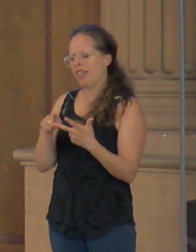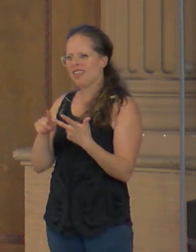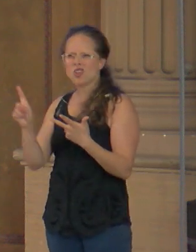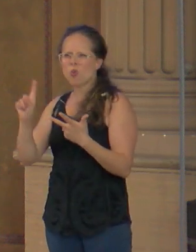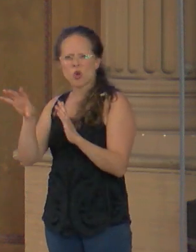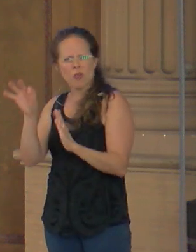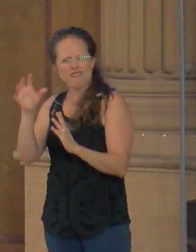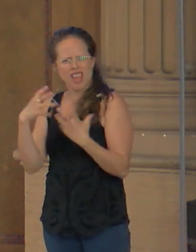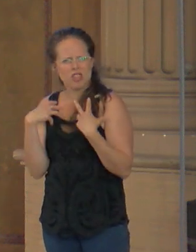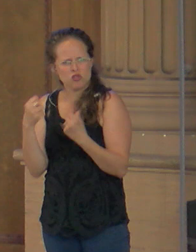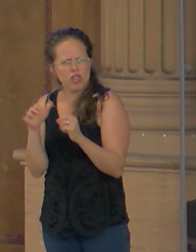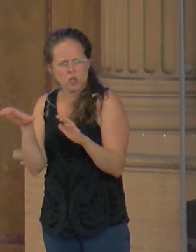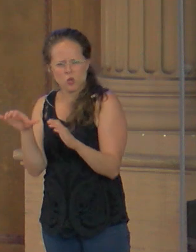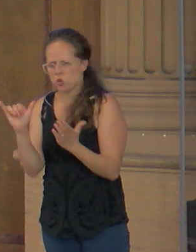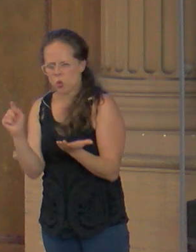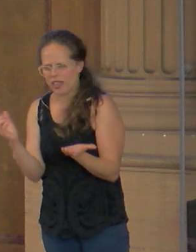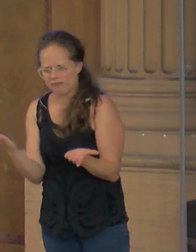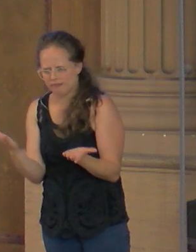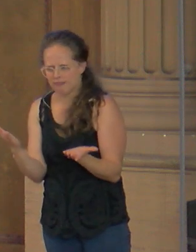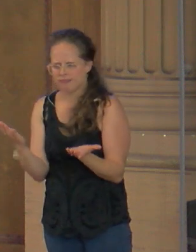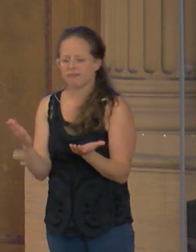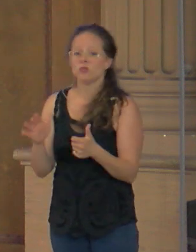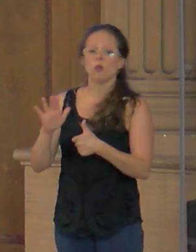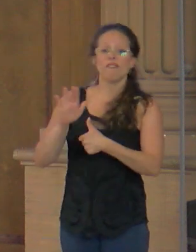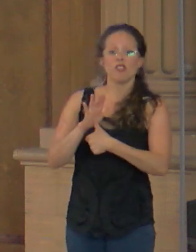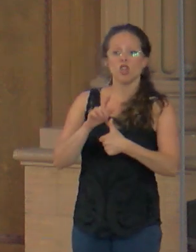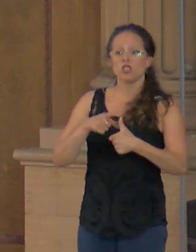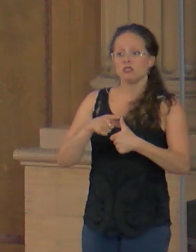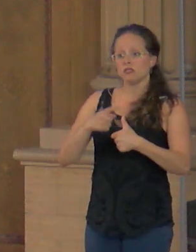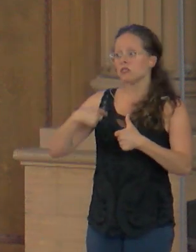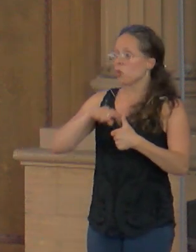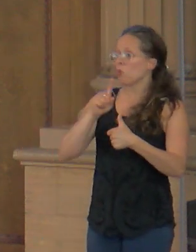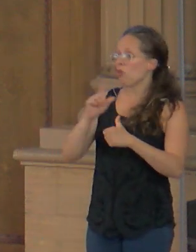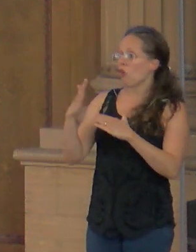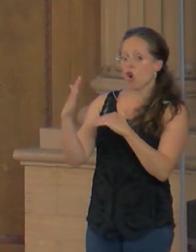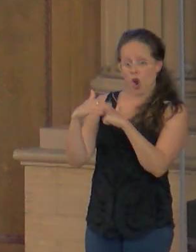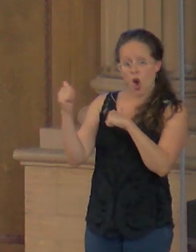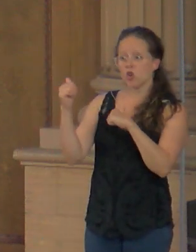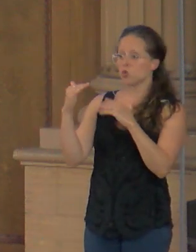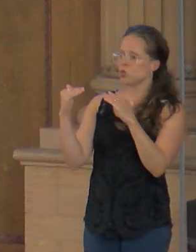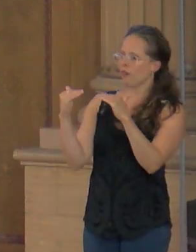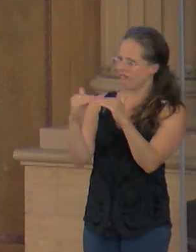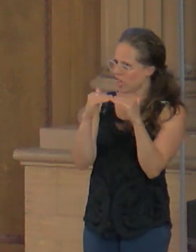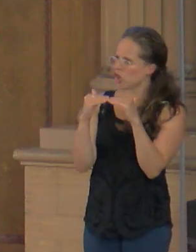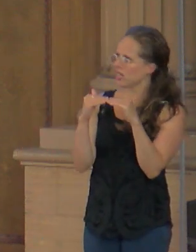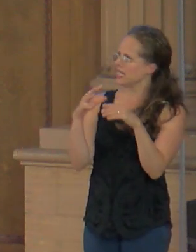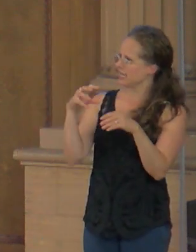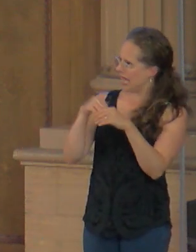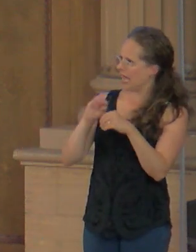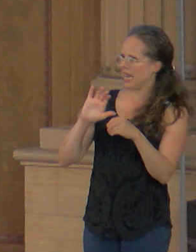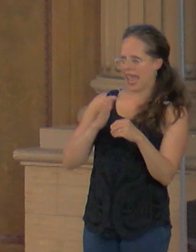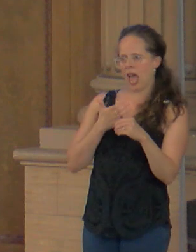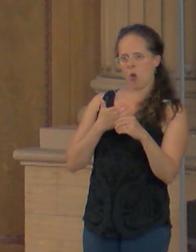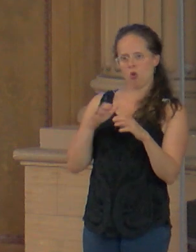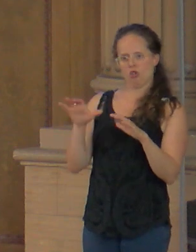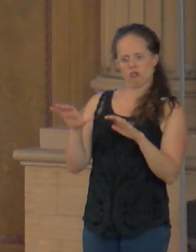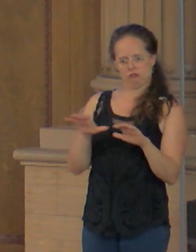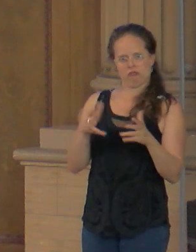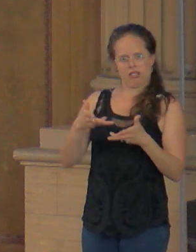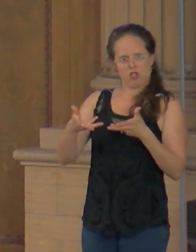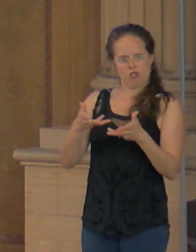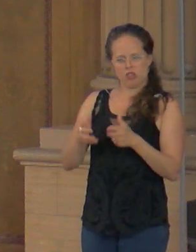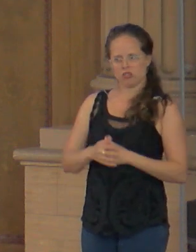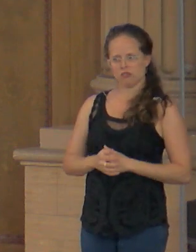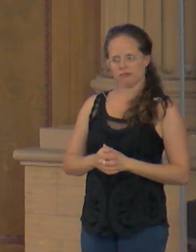strength to do justly. So first and foremost, we are called to fairness in our dealings.